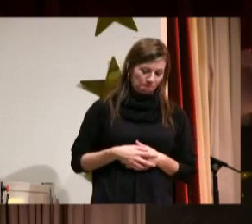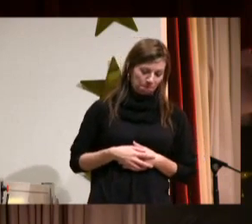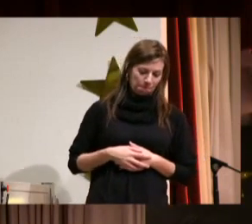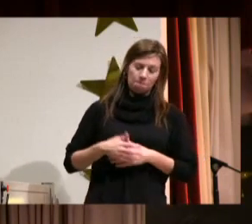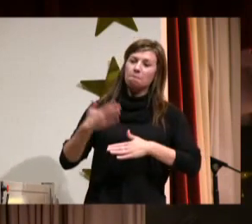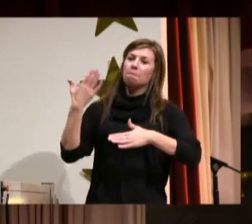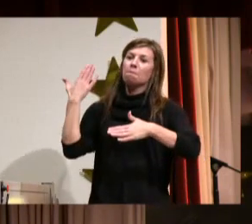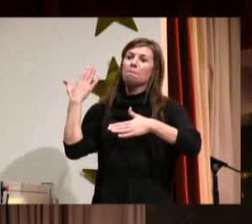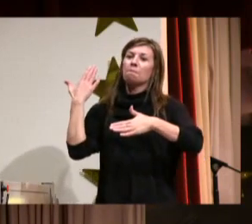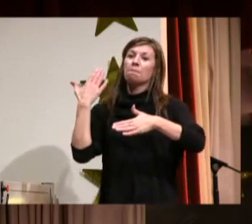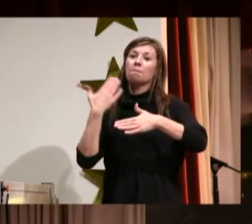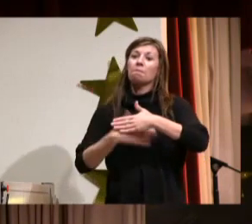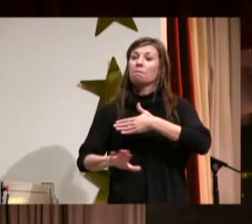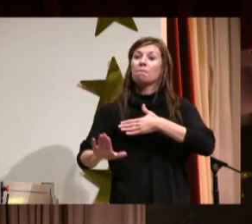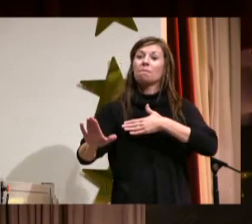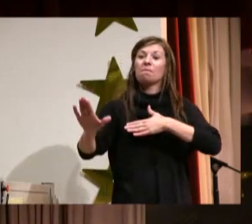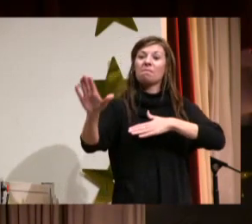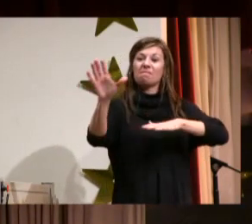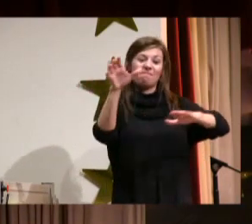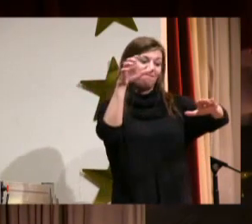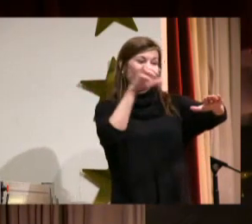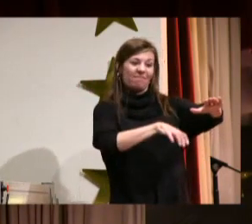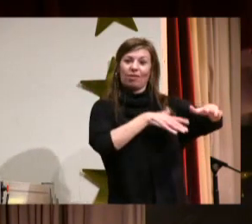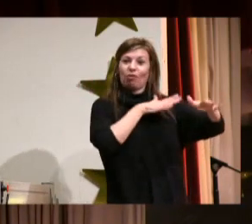born by the river